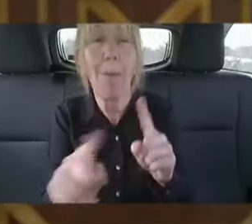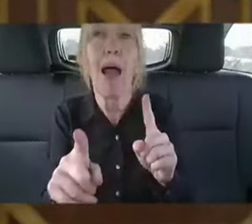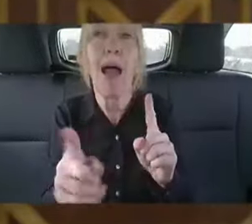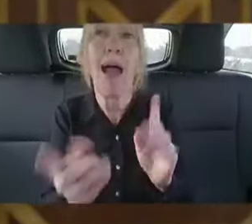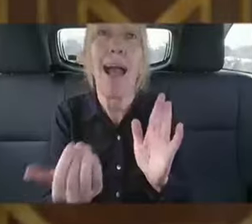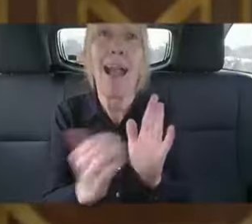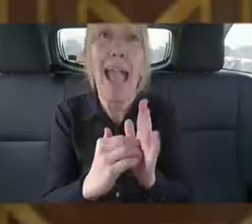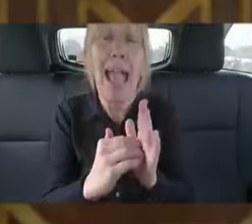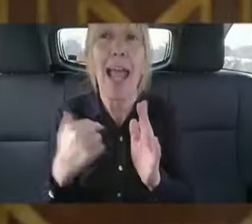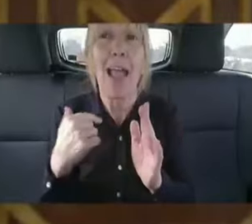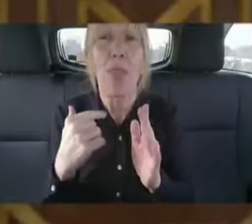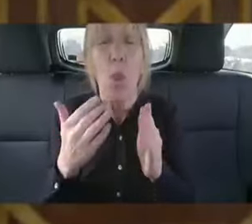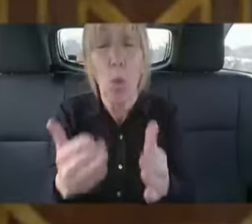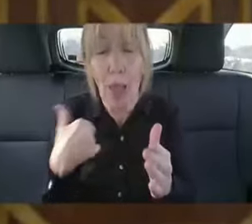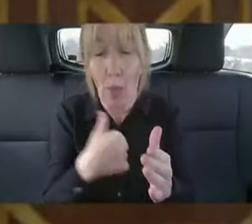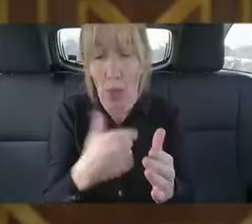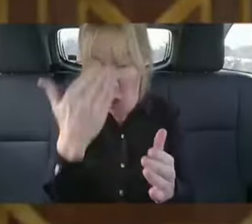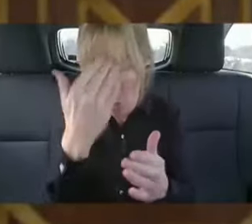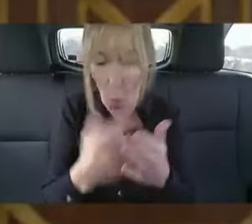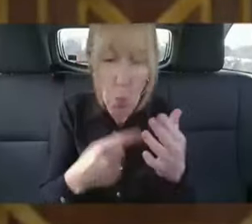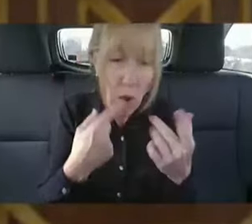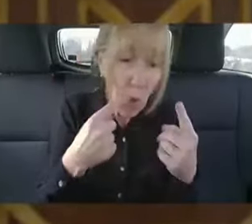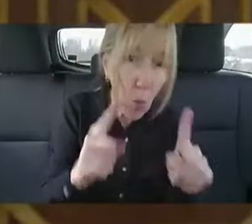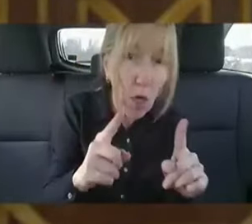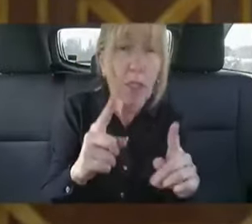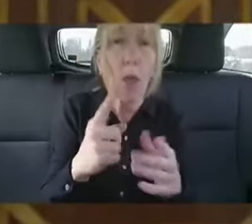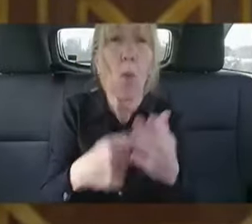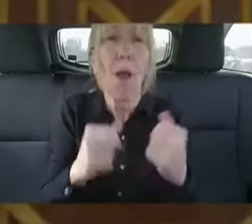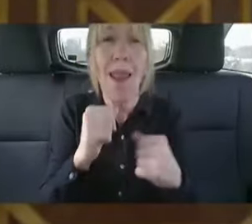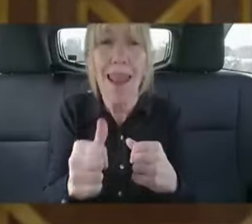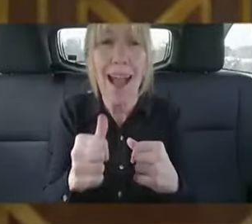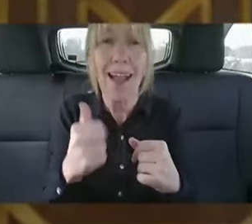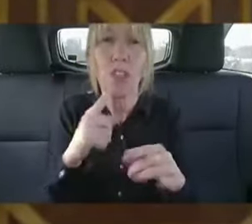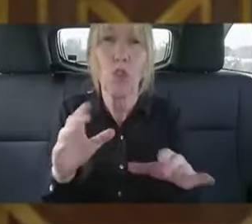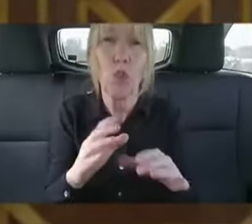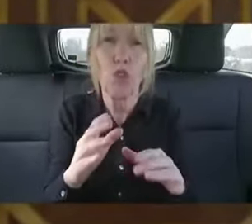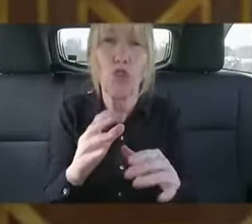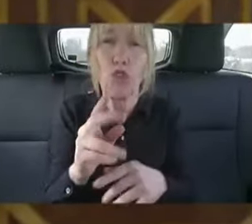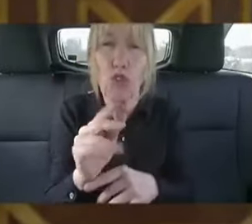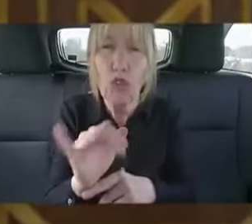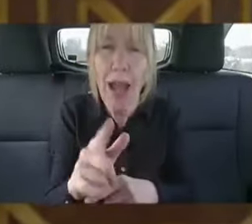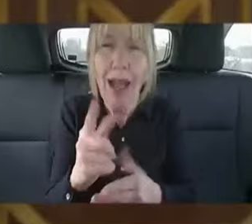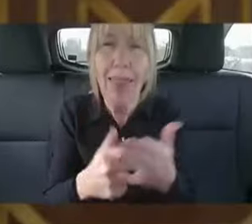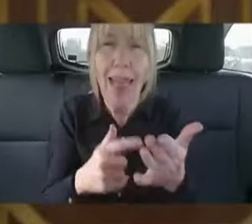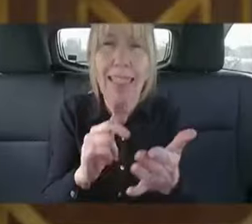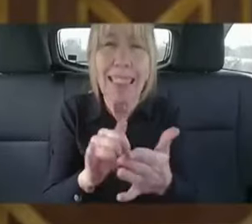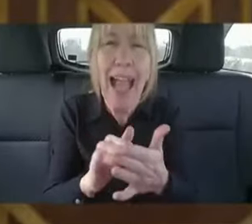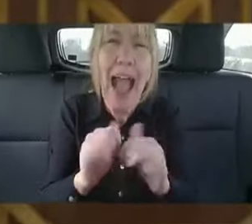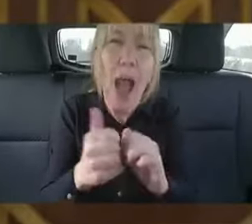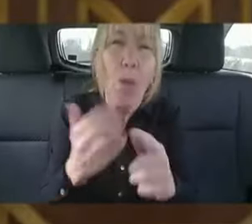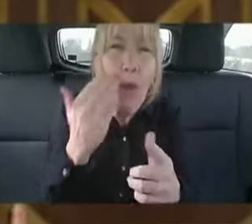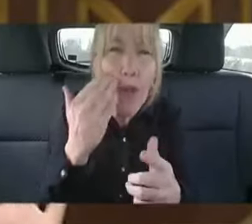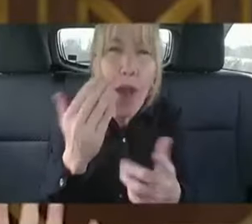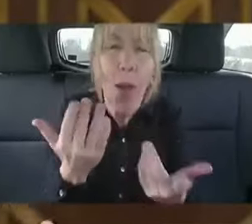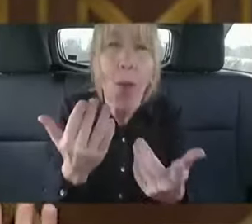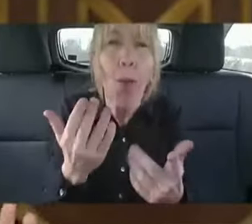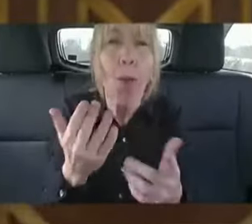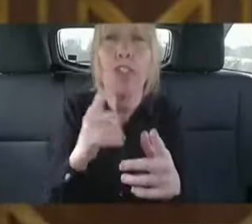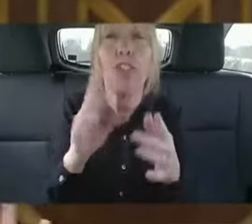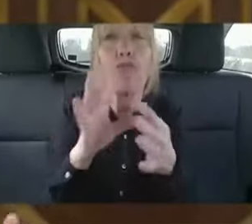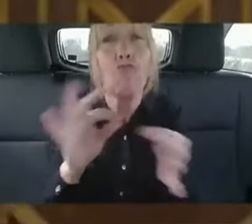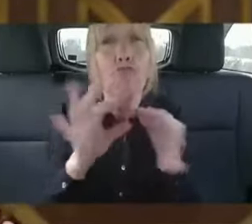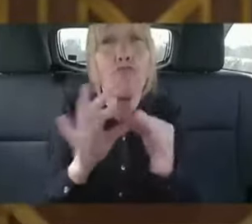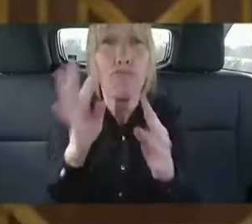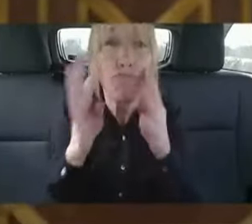the way we know about what works and what doesn't is to do trials. Yeah. I mean, that's really how we know systematically what works and what doesn't, right? Anecdotally, there are a lot of things